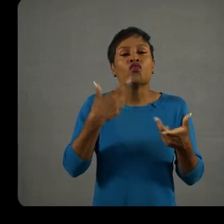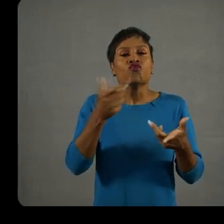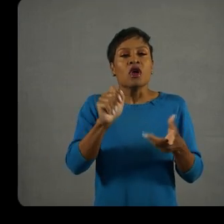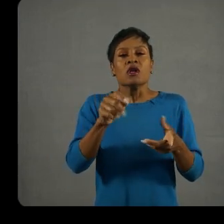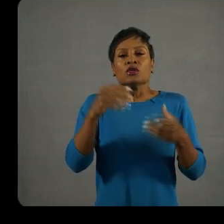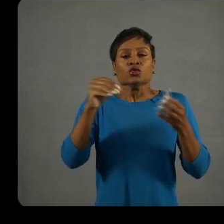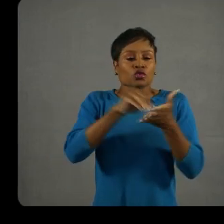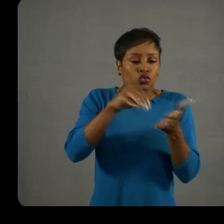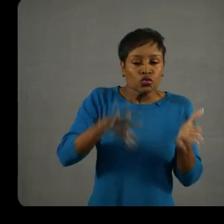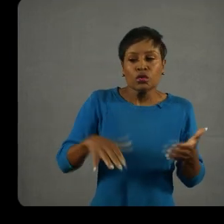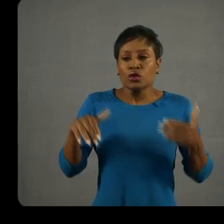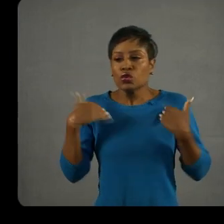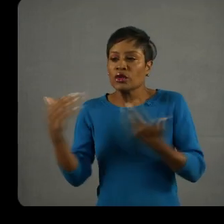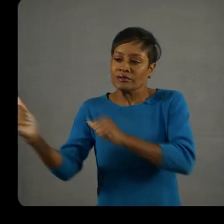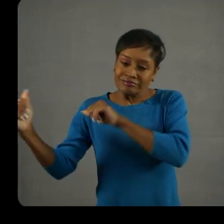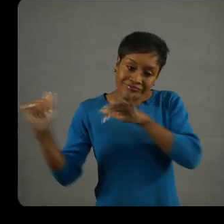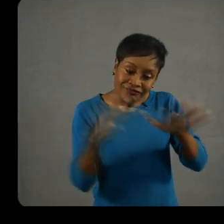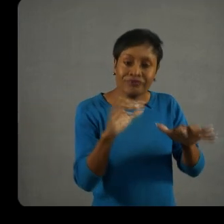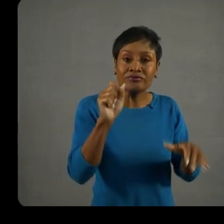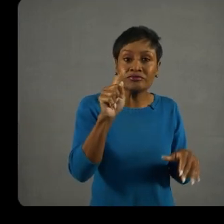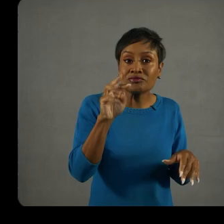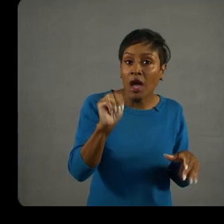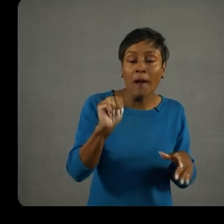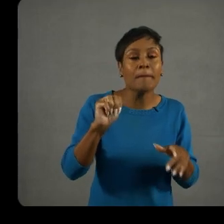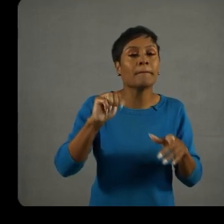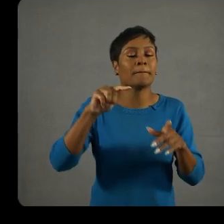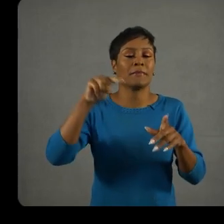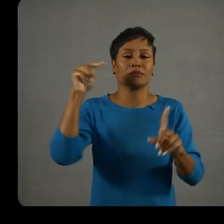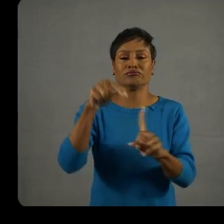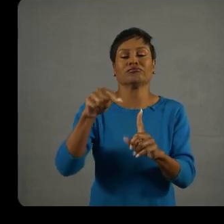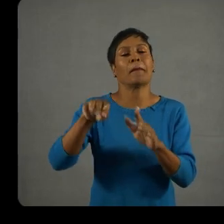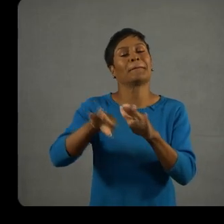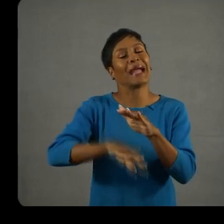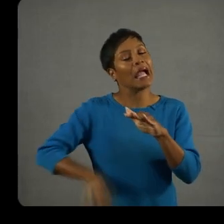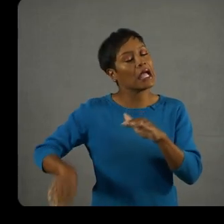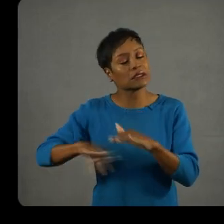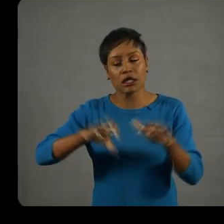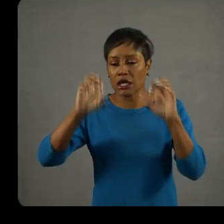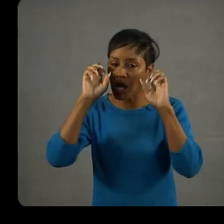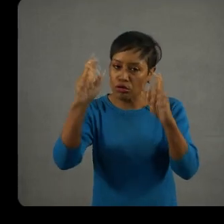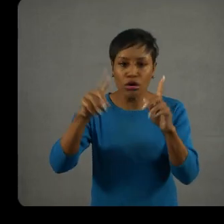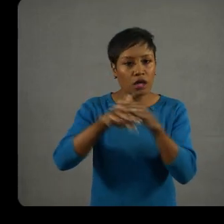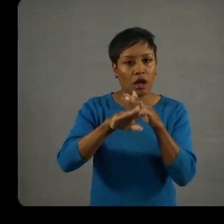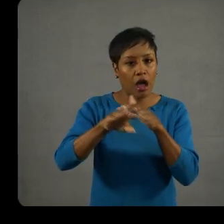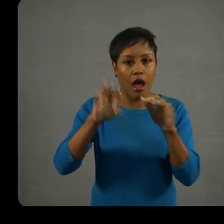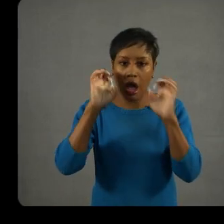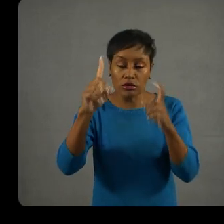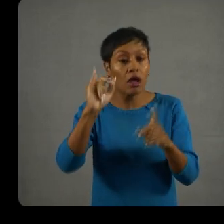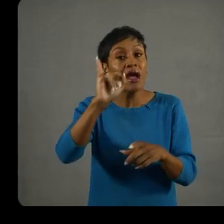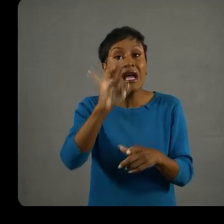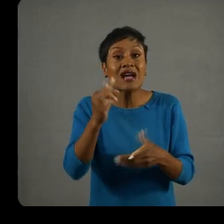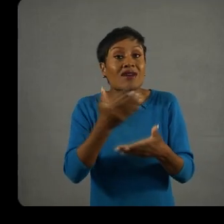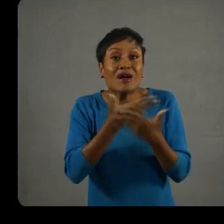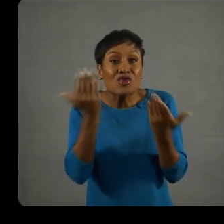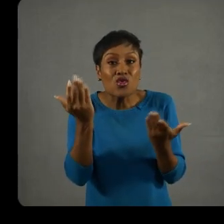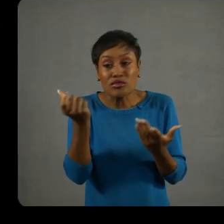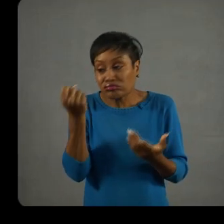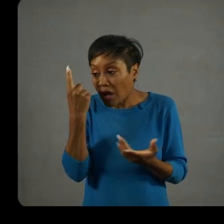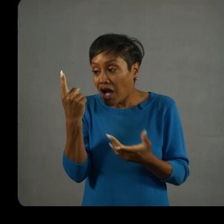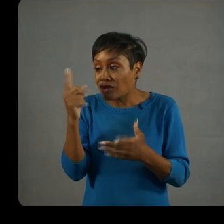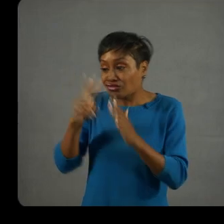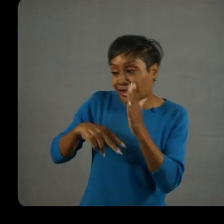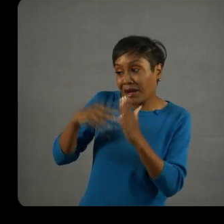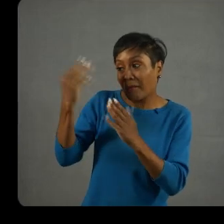students and youth to STEM, we have to start with just basic education, access to education. If you can't get reading and math,